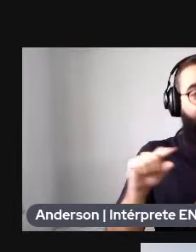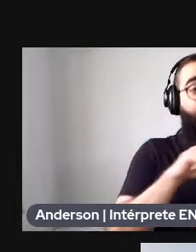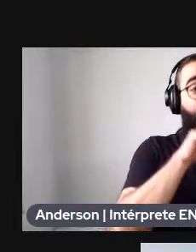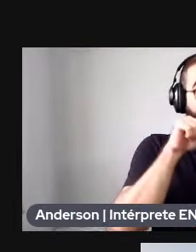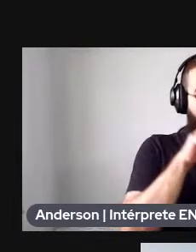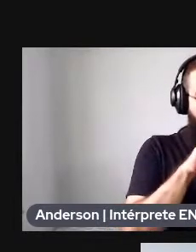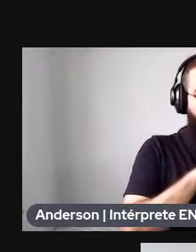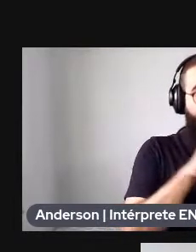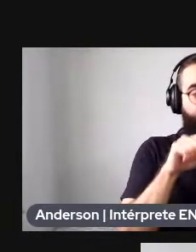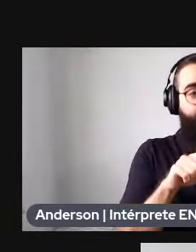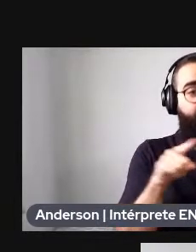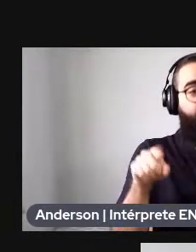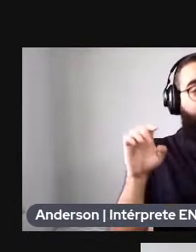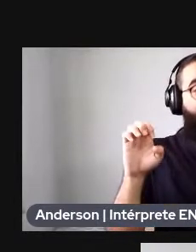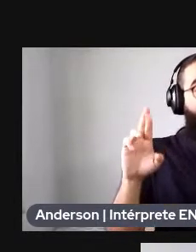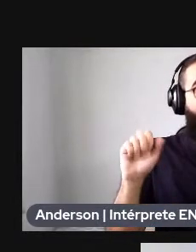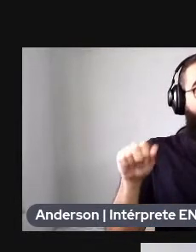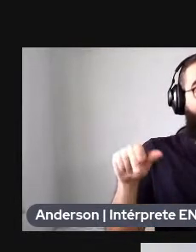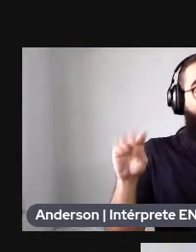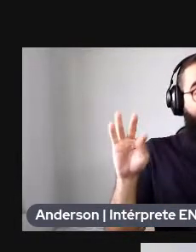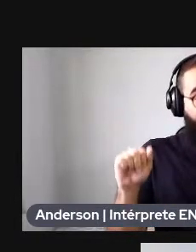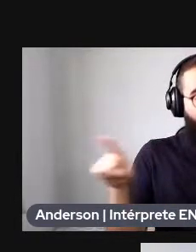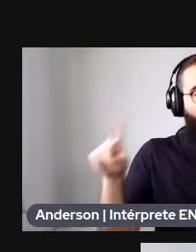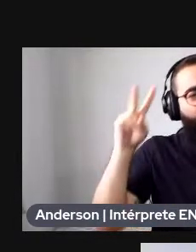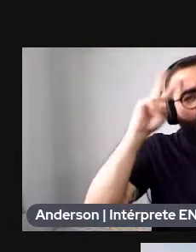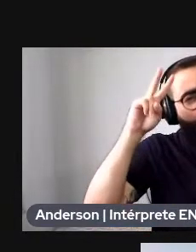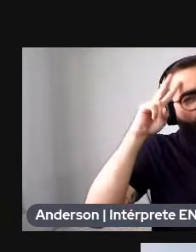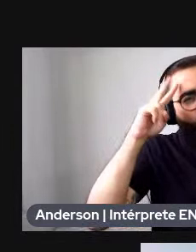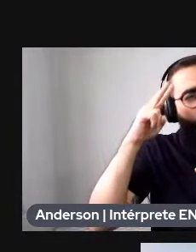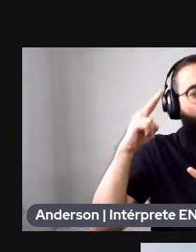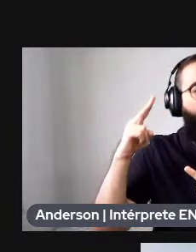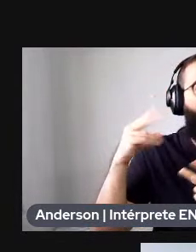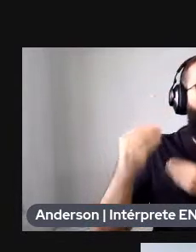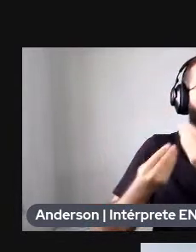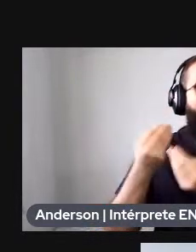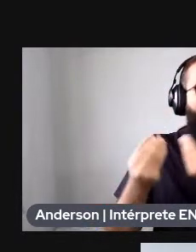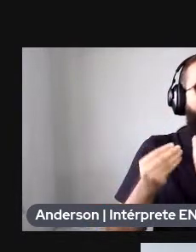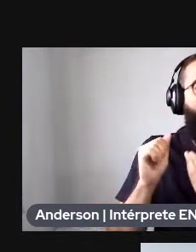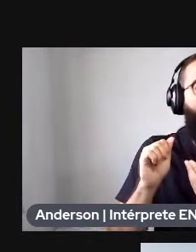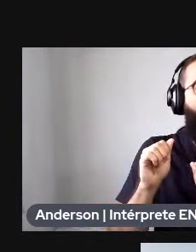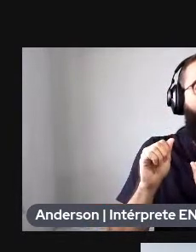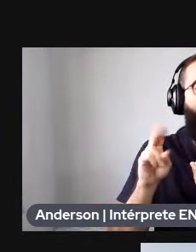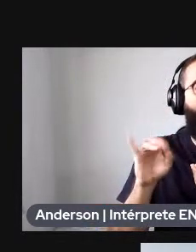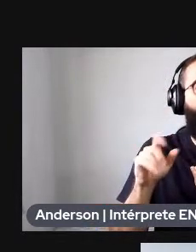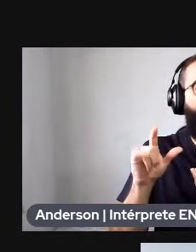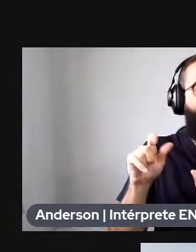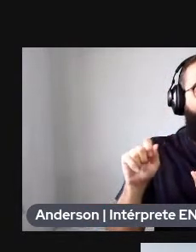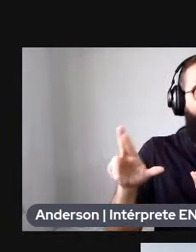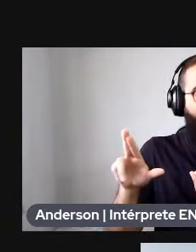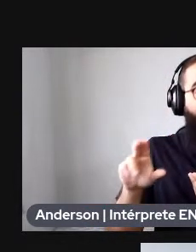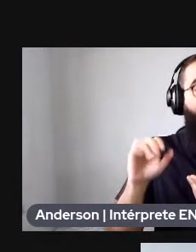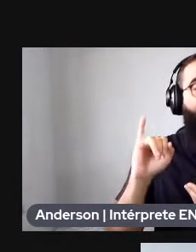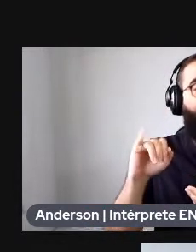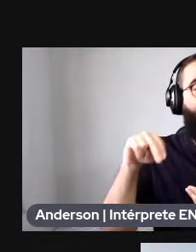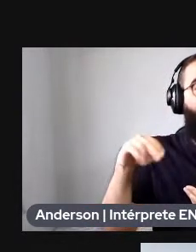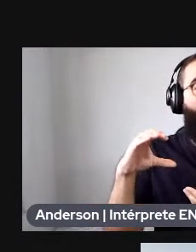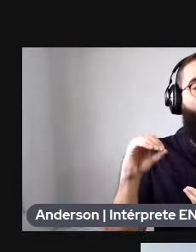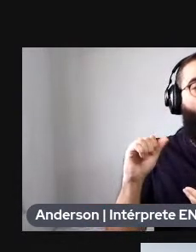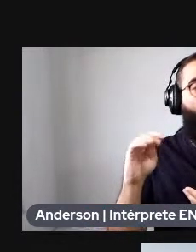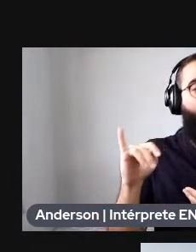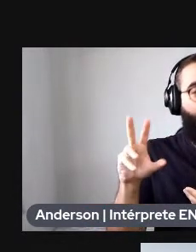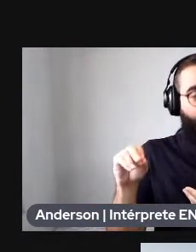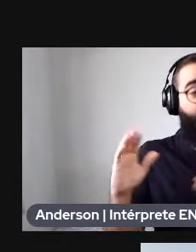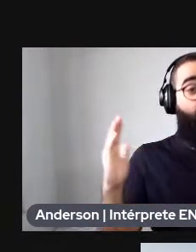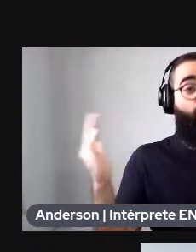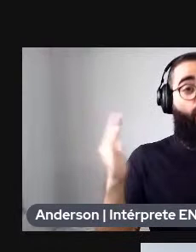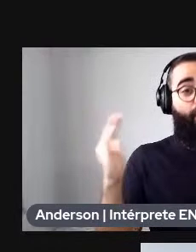historical rise of inchoative auxiliary verbs, comparing grammaticalization and constructionalization